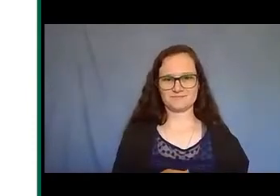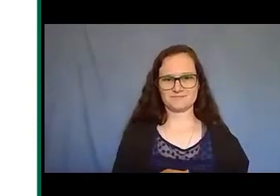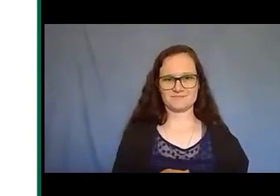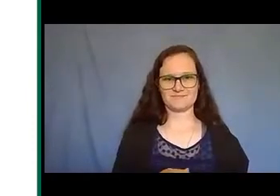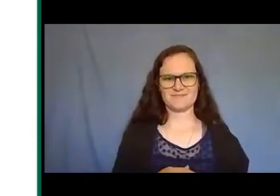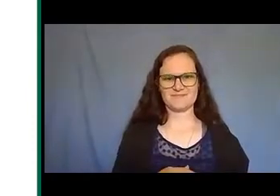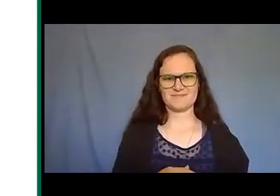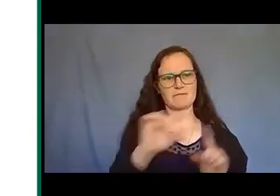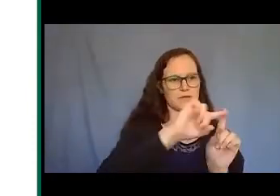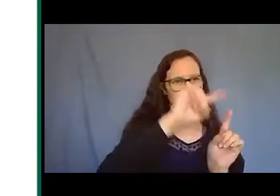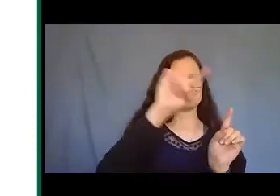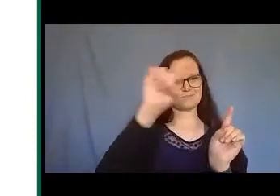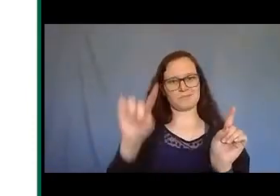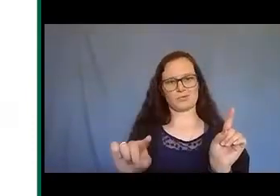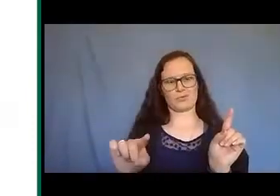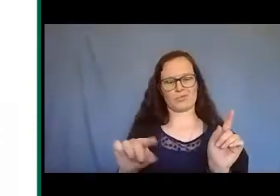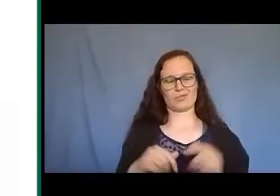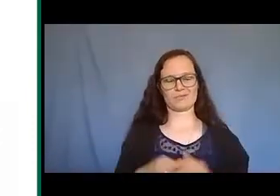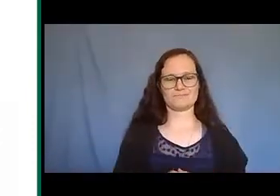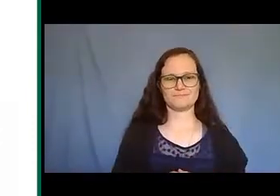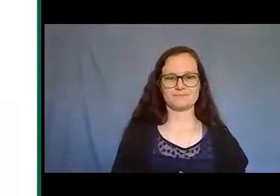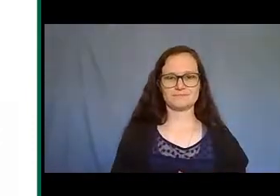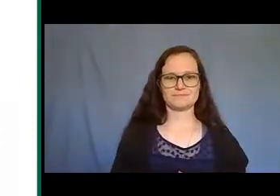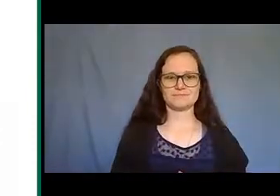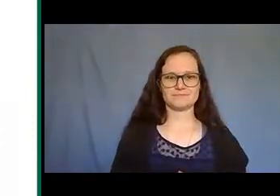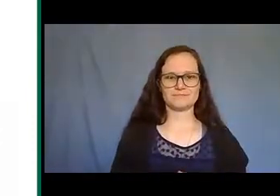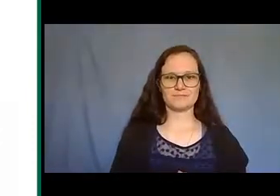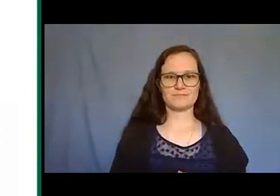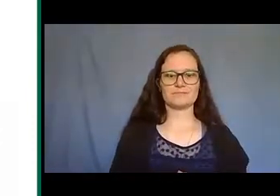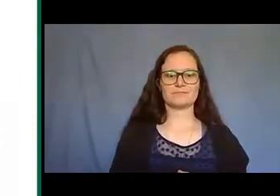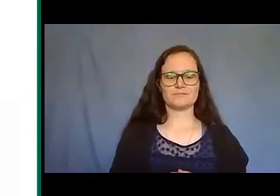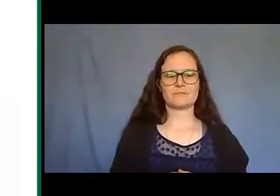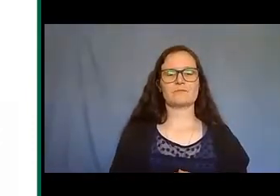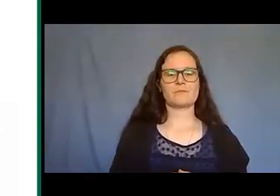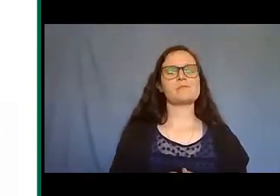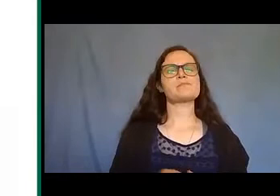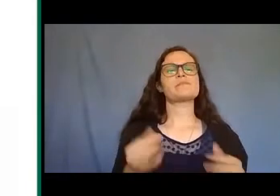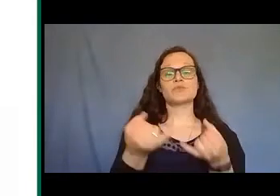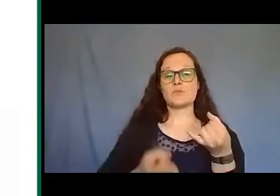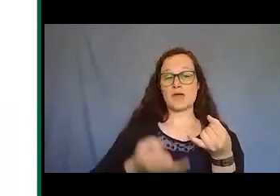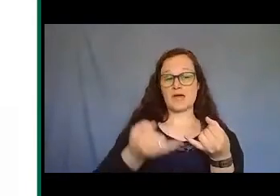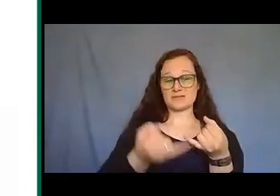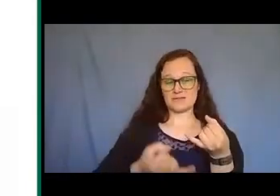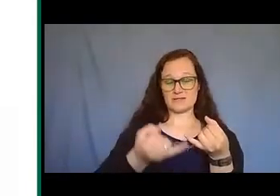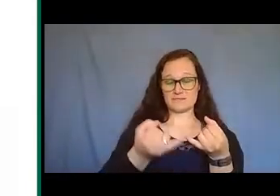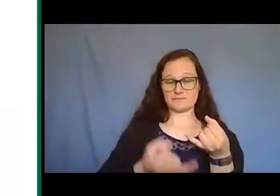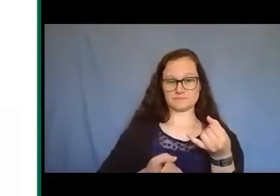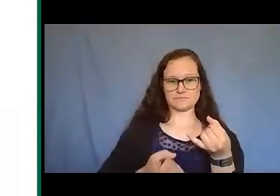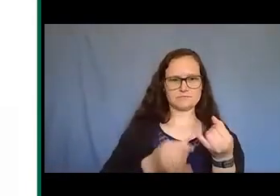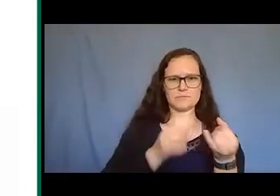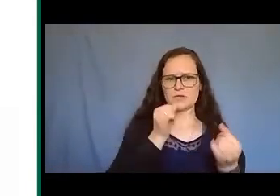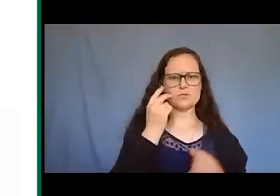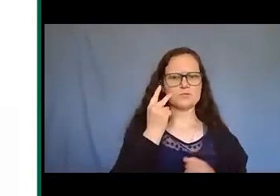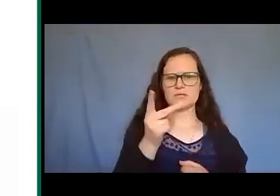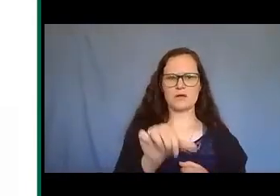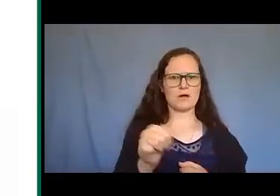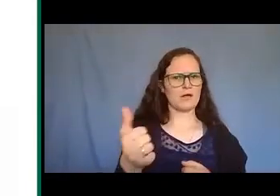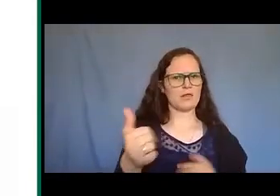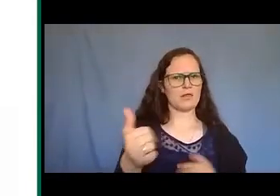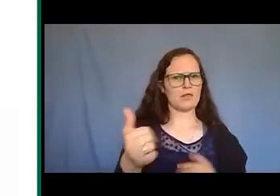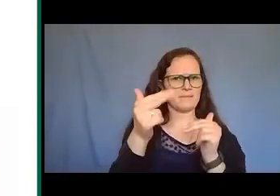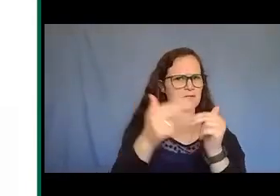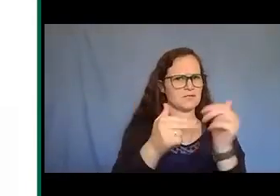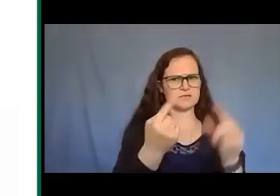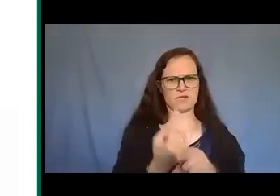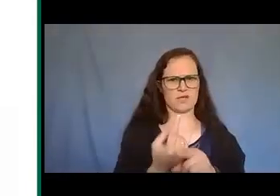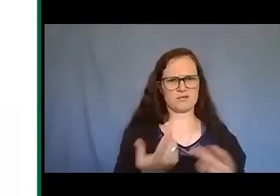there. The final thing to point out on this particular image is the fact that you don't really see any other structures. You basically